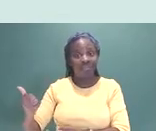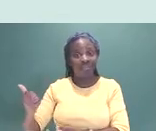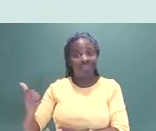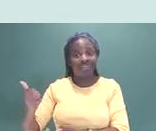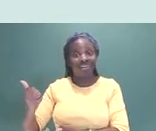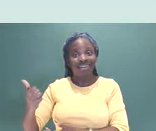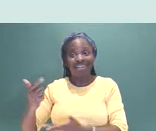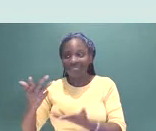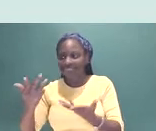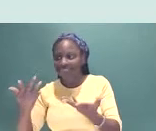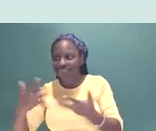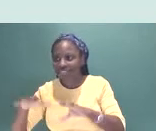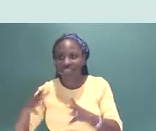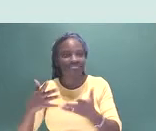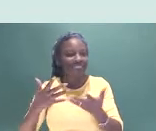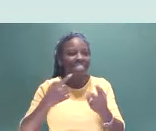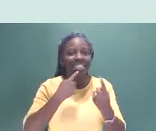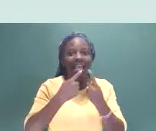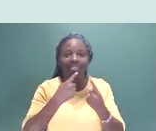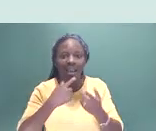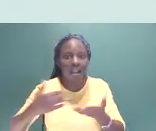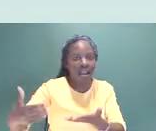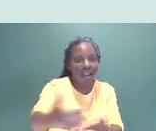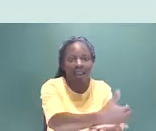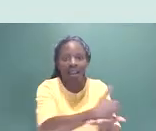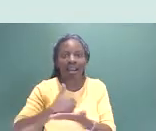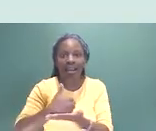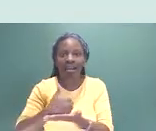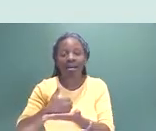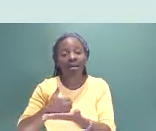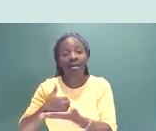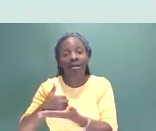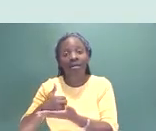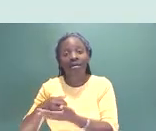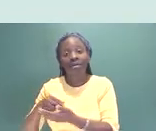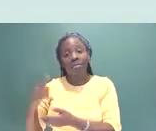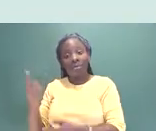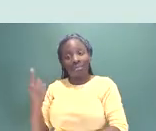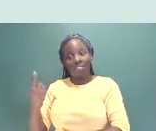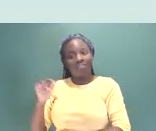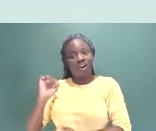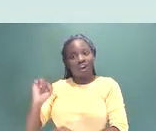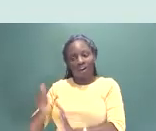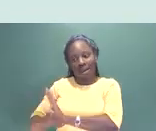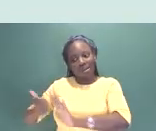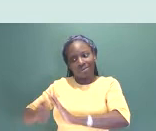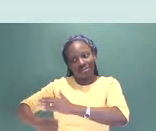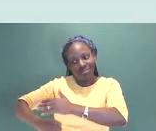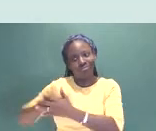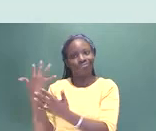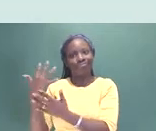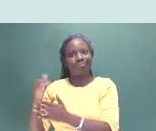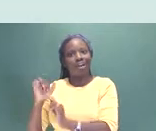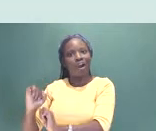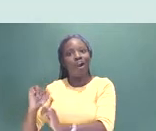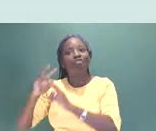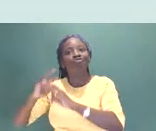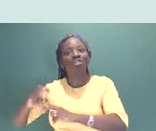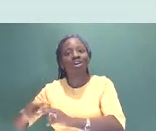at gathering the data that was needed, I think her capacities also developed as a researcher. So that was quite a